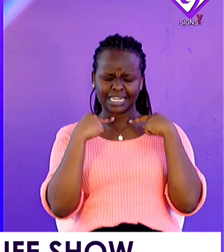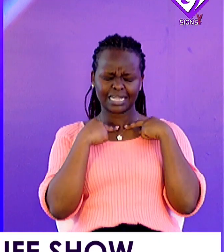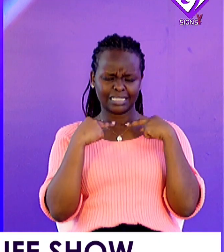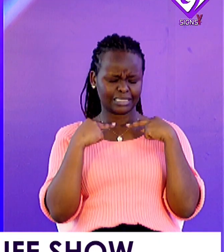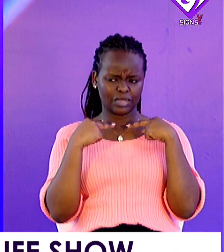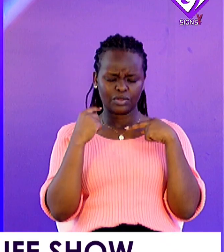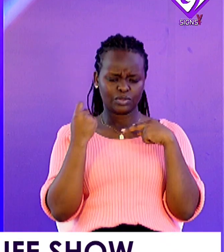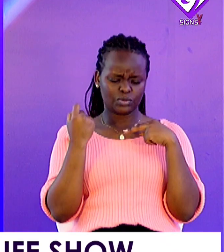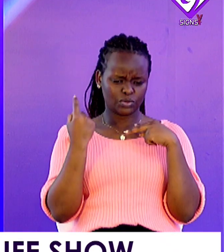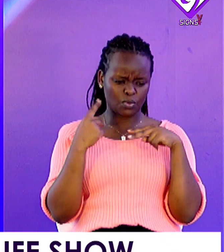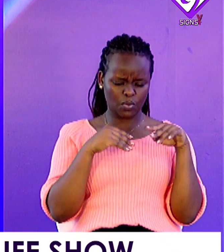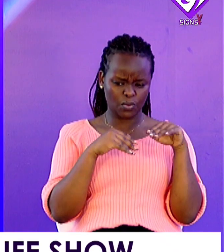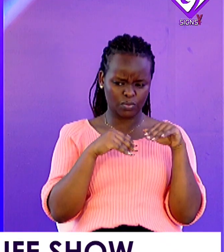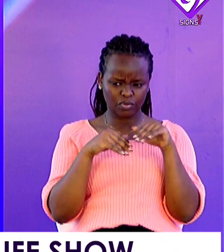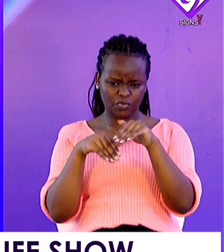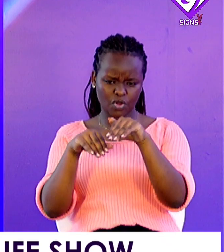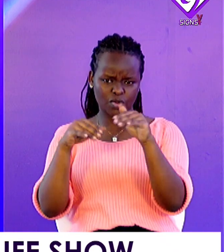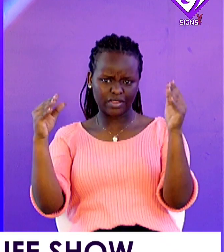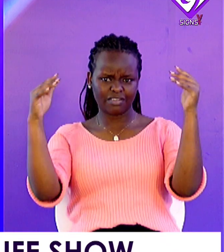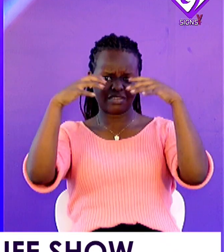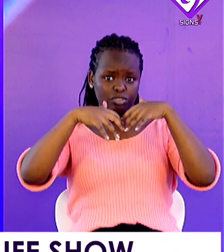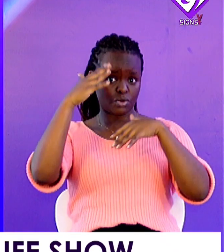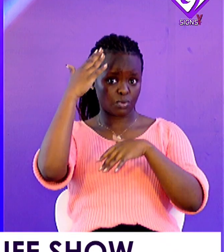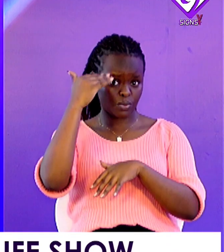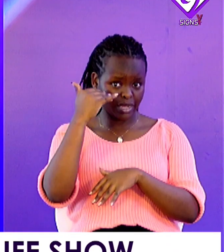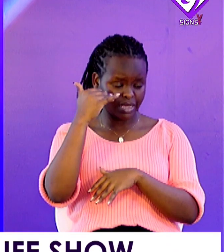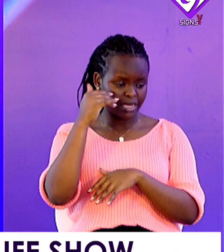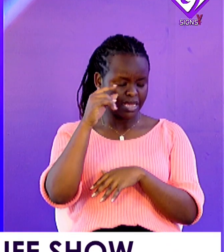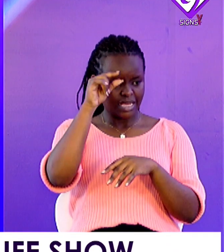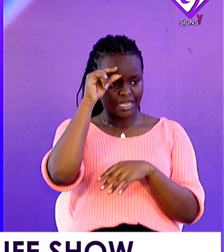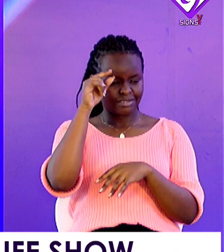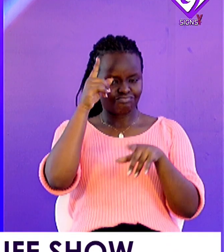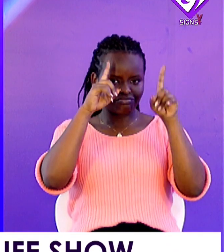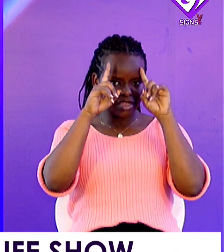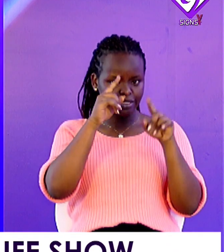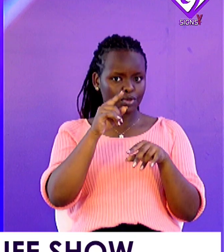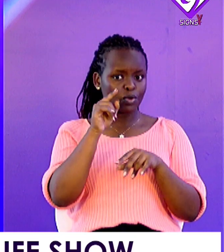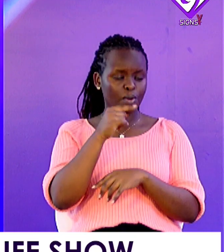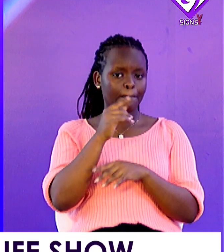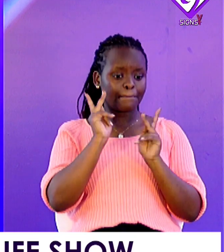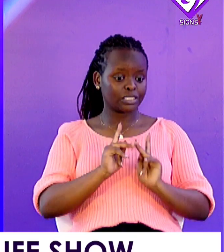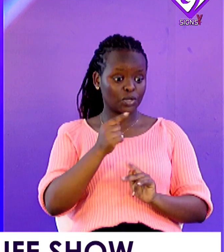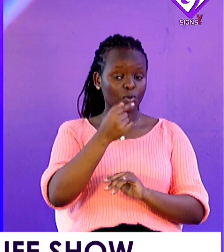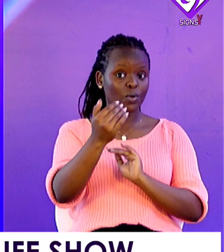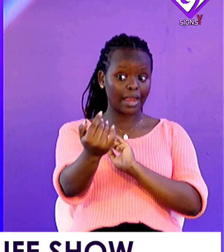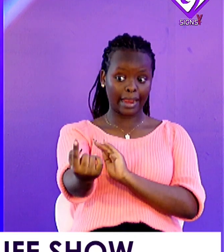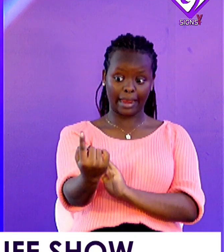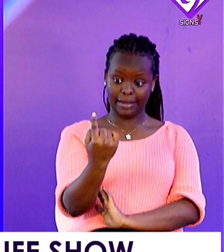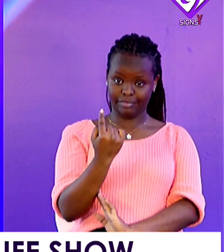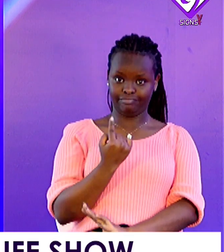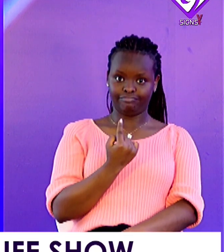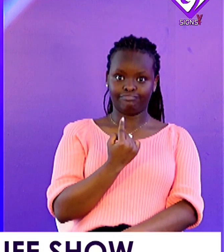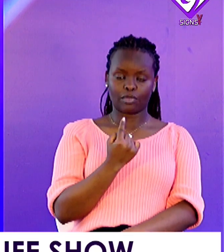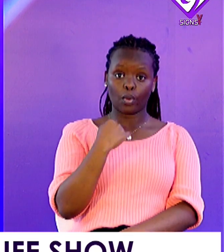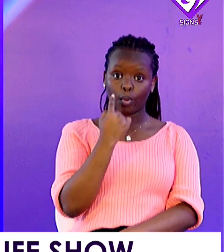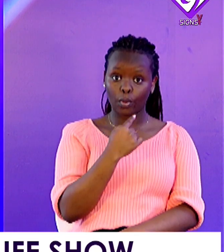through the function. Guess who came to me after that function, Mburu? It